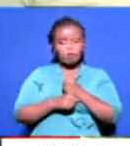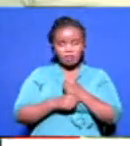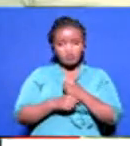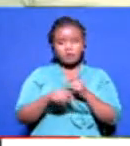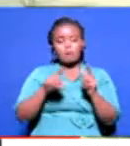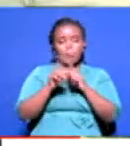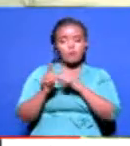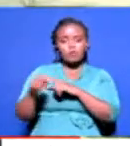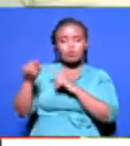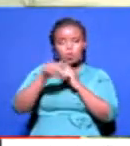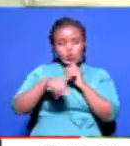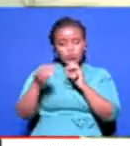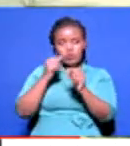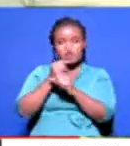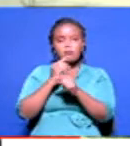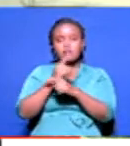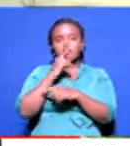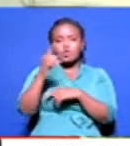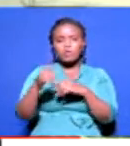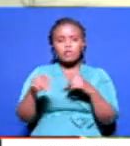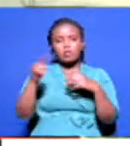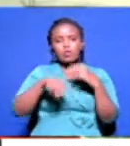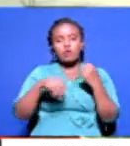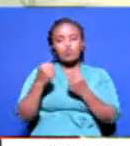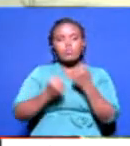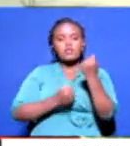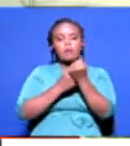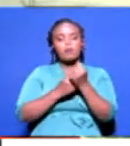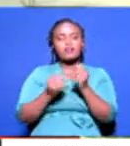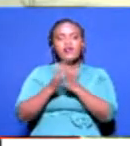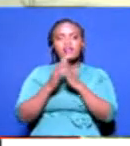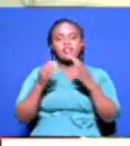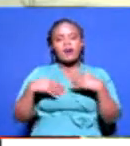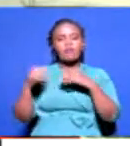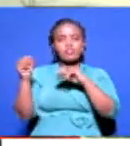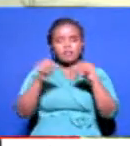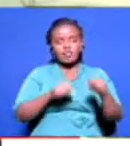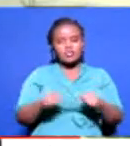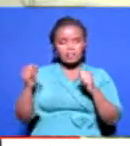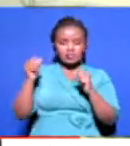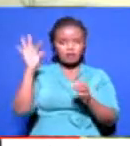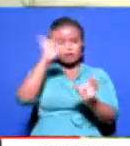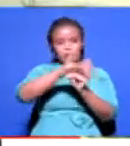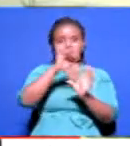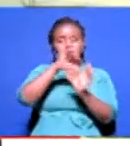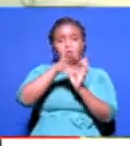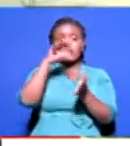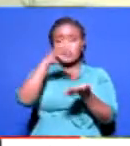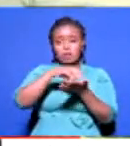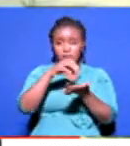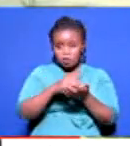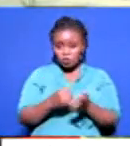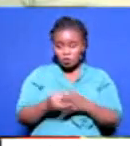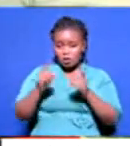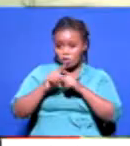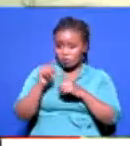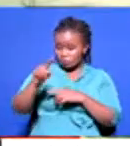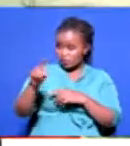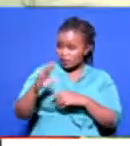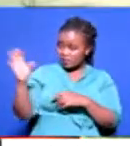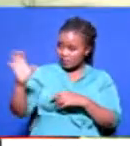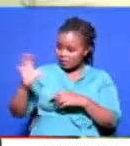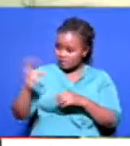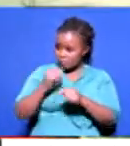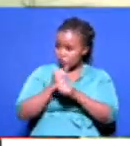ensuring that it has support to the grassroots and to have structures all the way to the polling stations, that in fact ODM candidates will do very well in majority of the